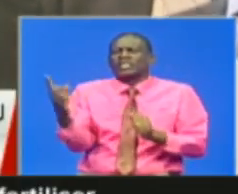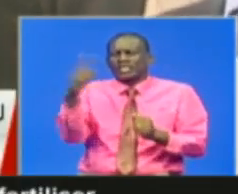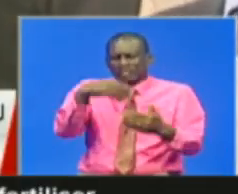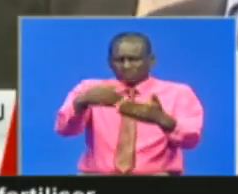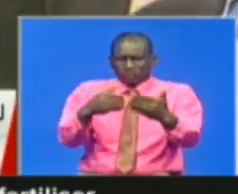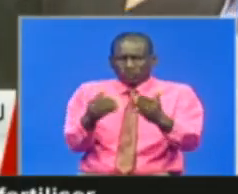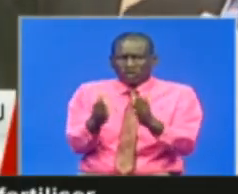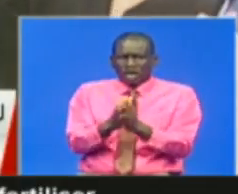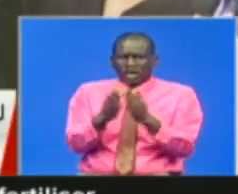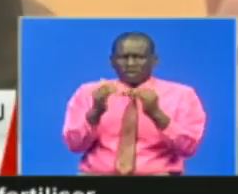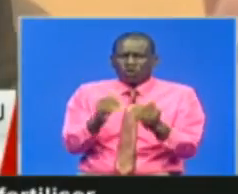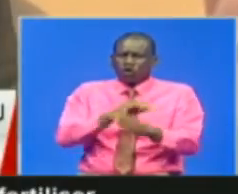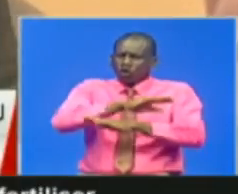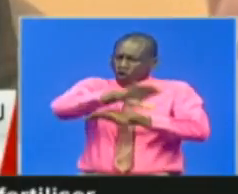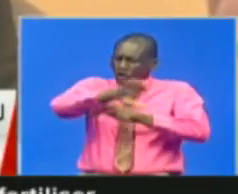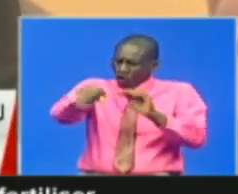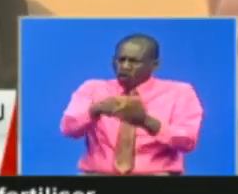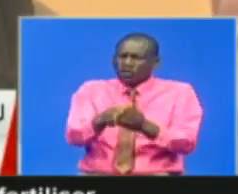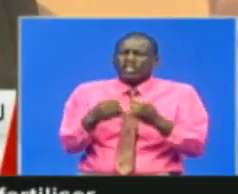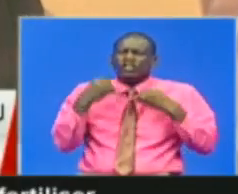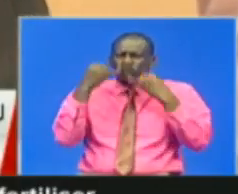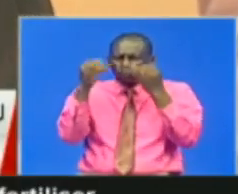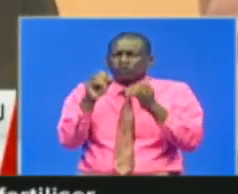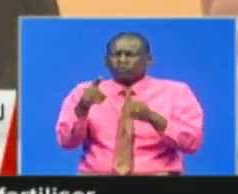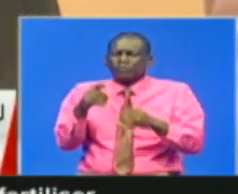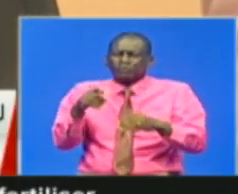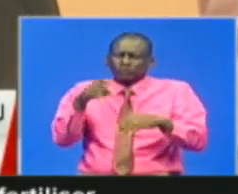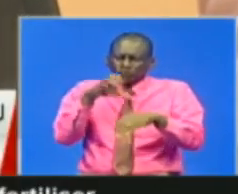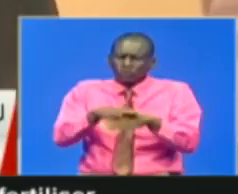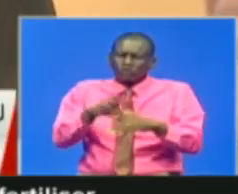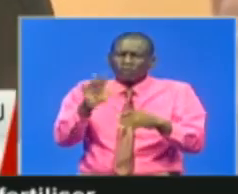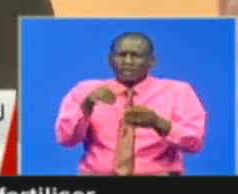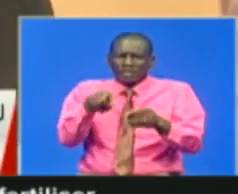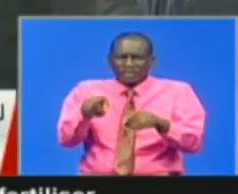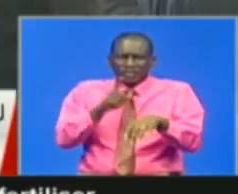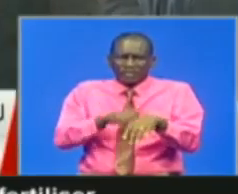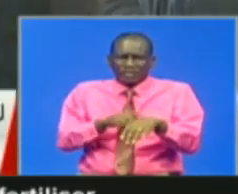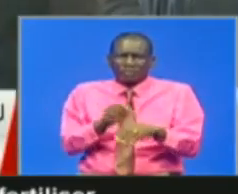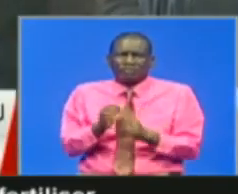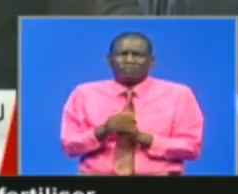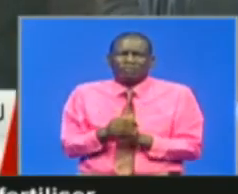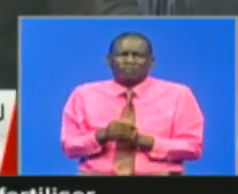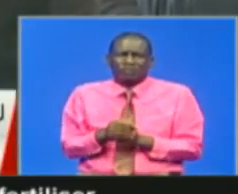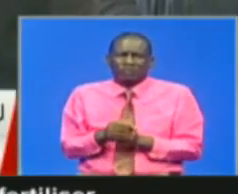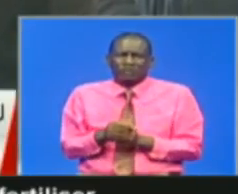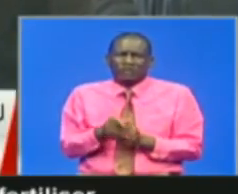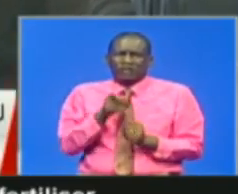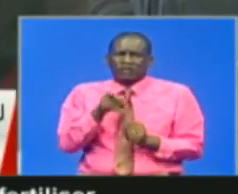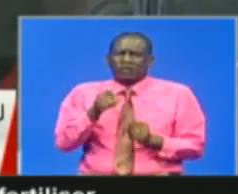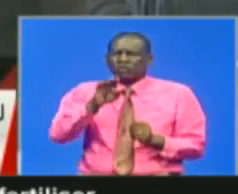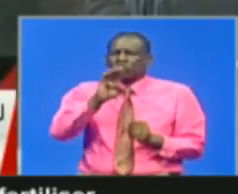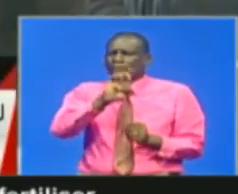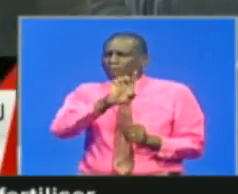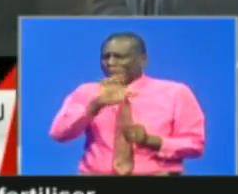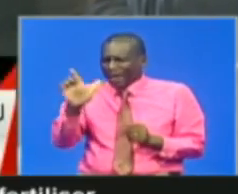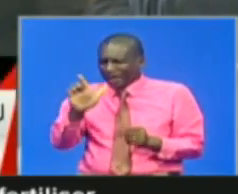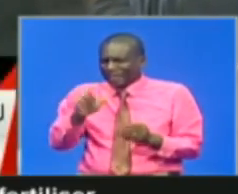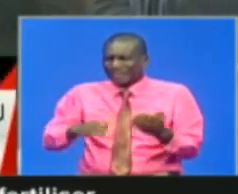the exhibits would have been acquired within the said time. Bail is a right.